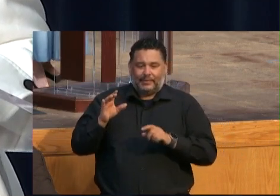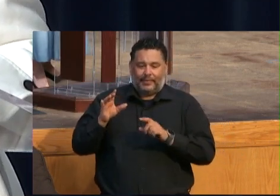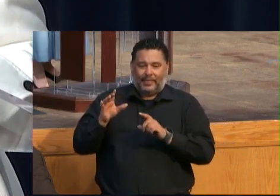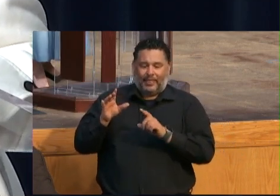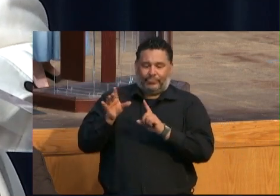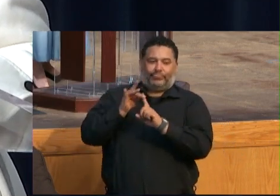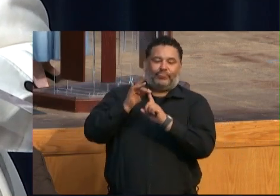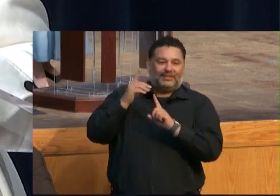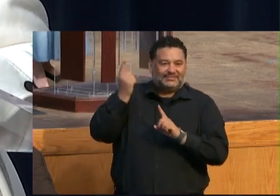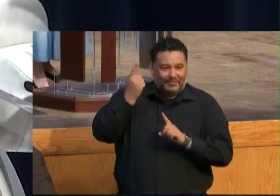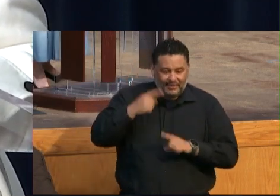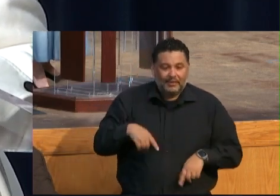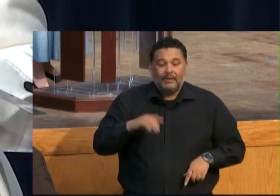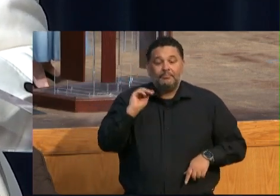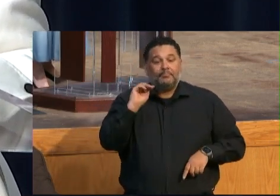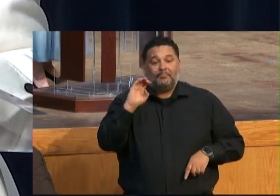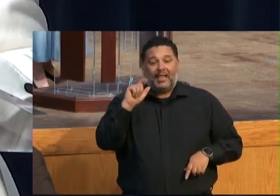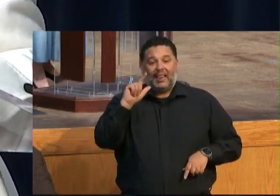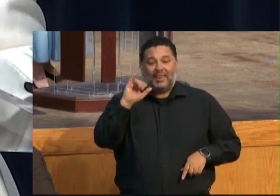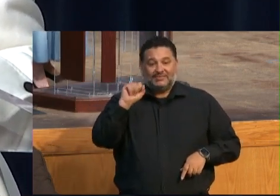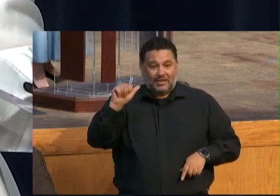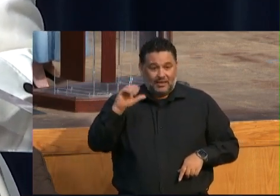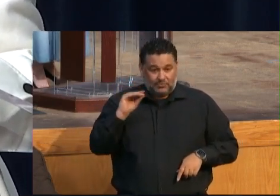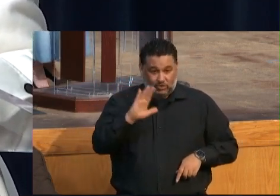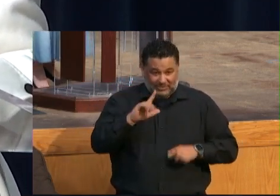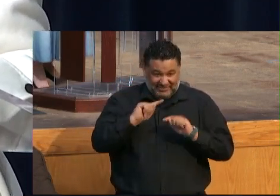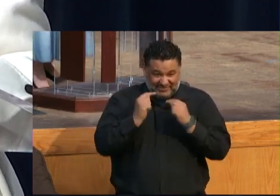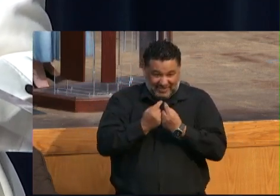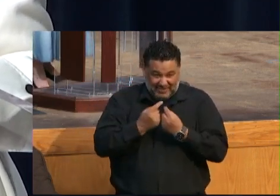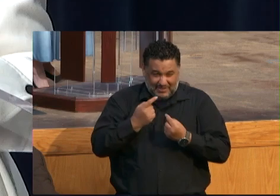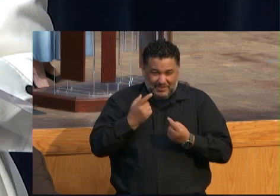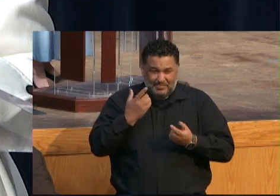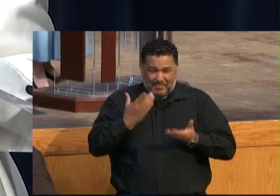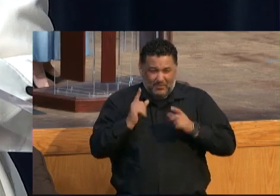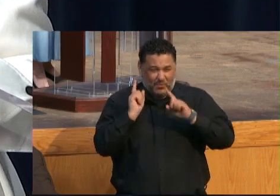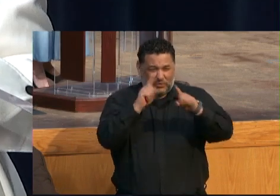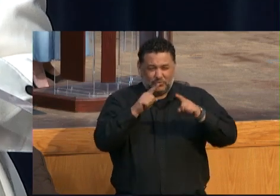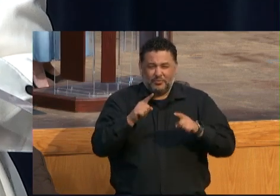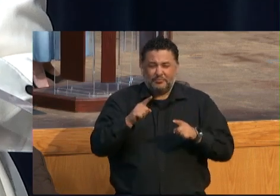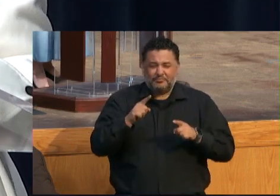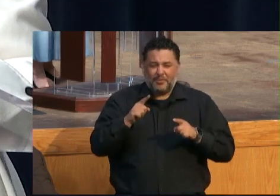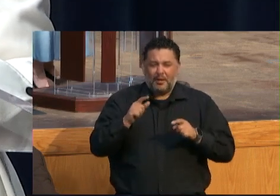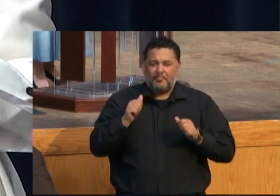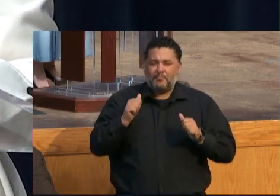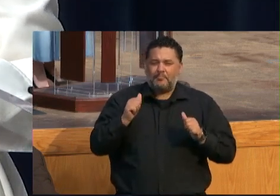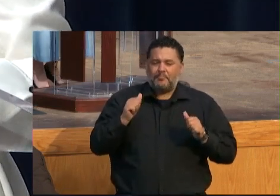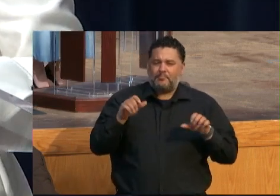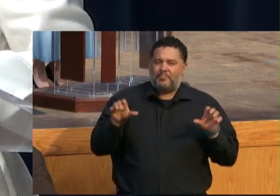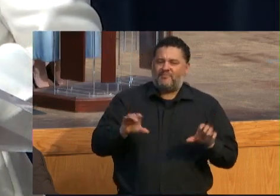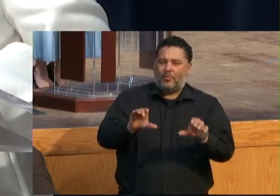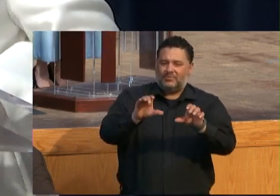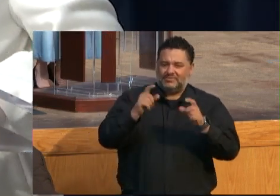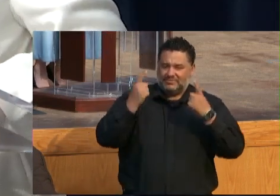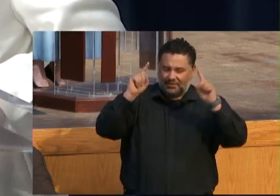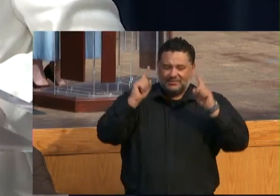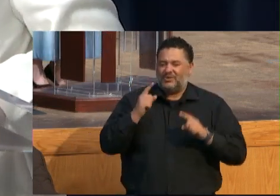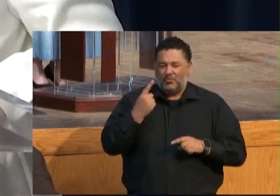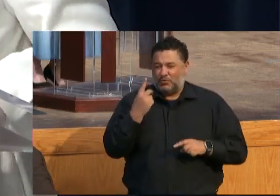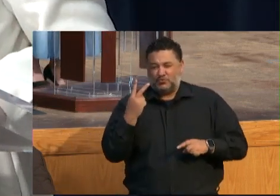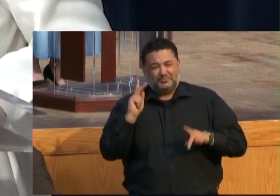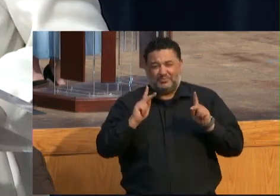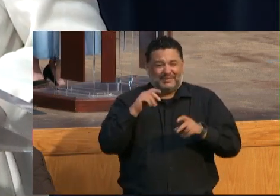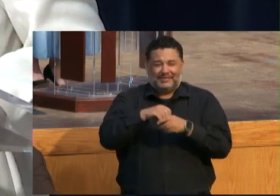Melissa and her team might have been at Performance Success. I can't remember. There were 1 or 2 people in